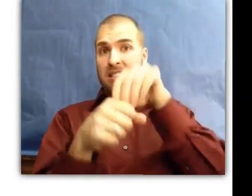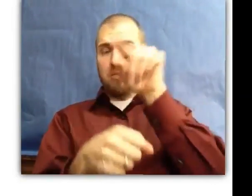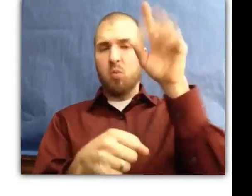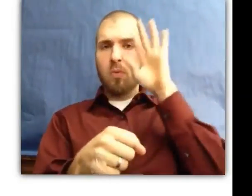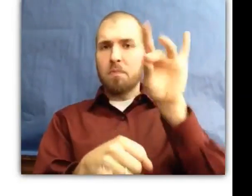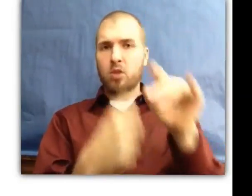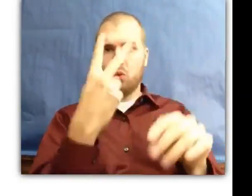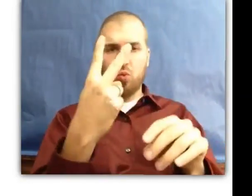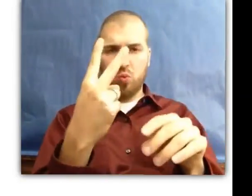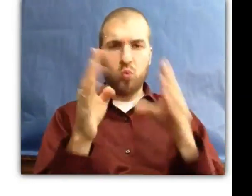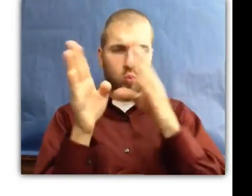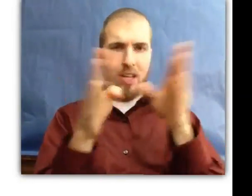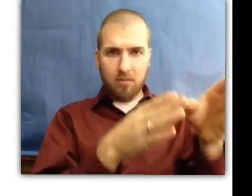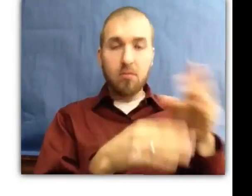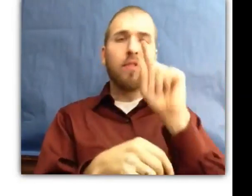those numbers.